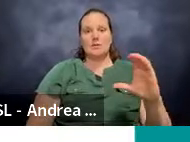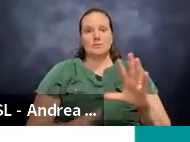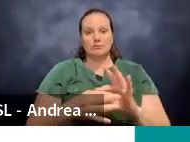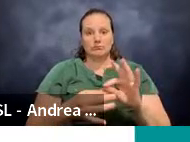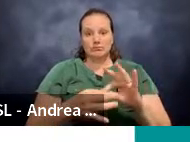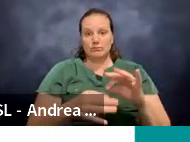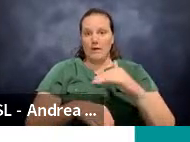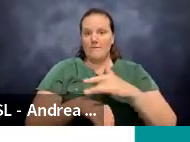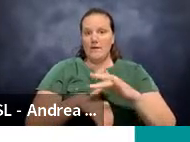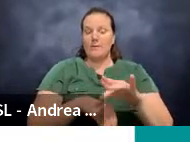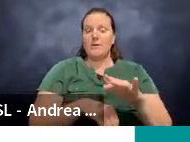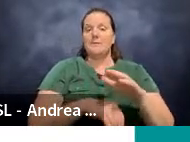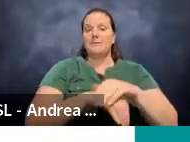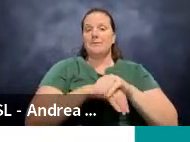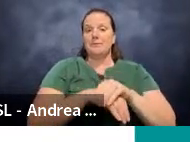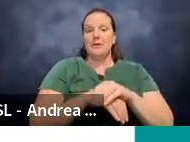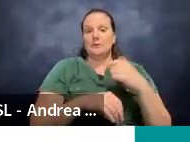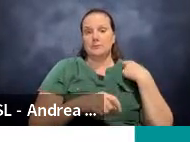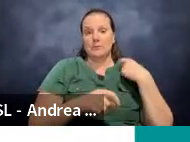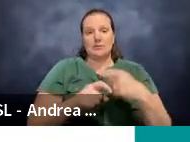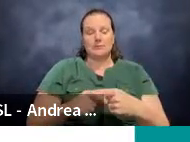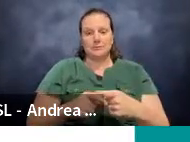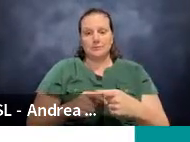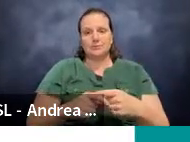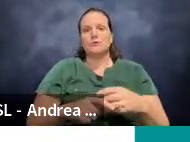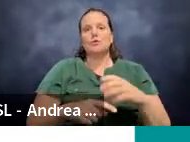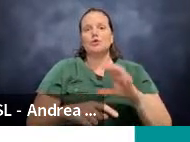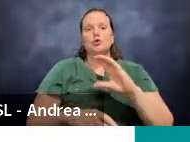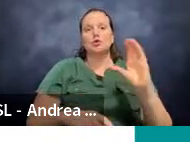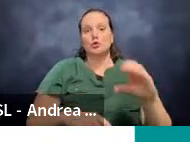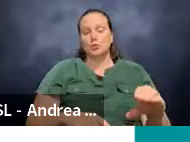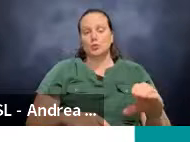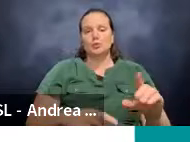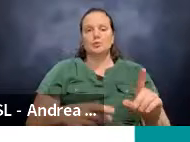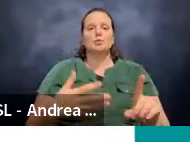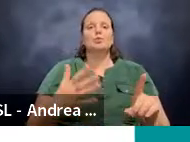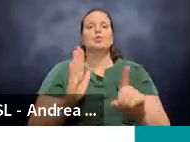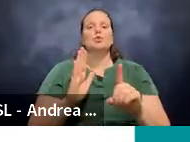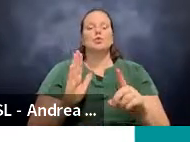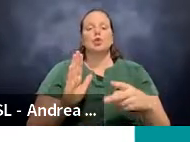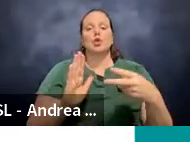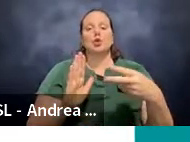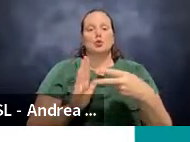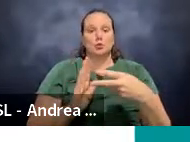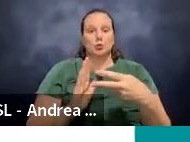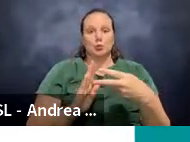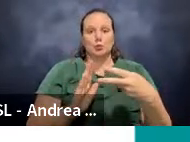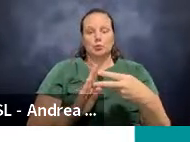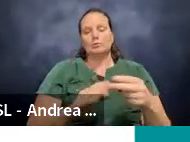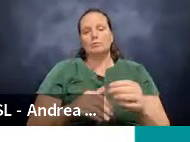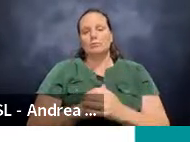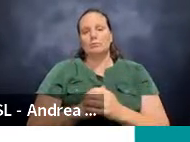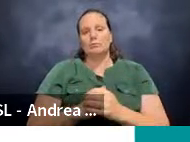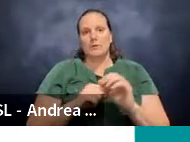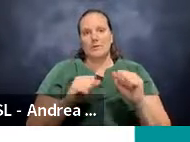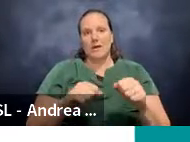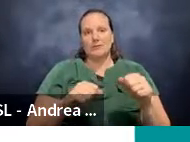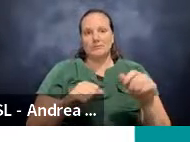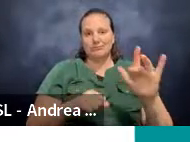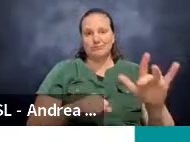are available within Zoom and YouTube. Users can follow this link to view both English and Spanish captions in a separate browser